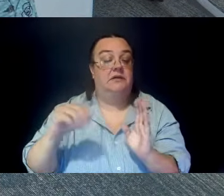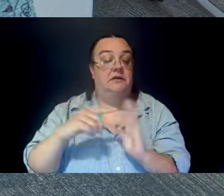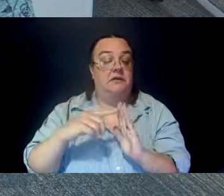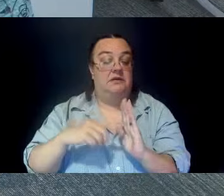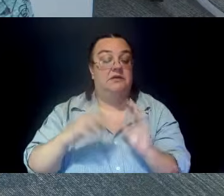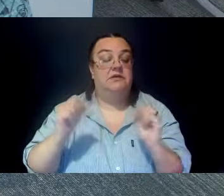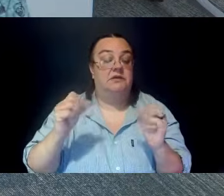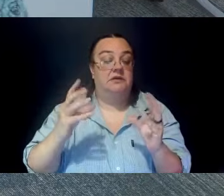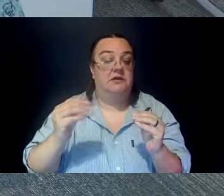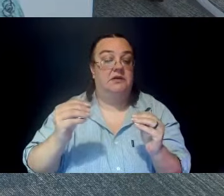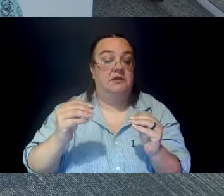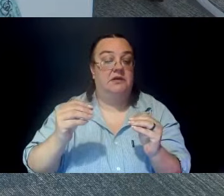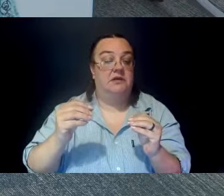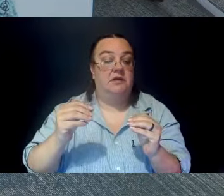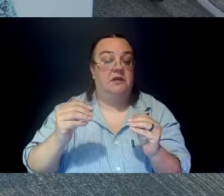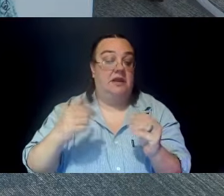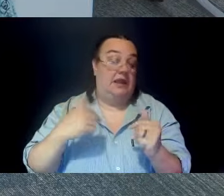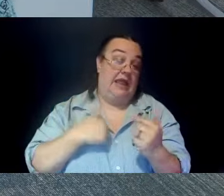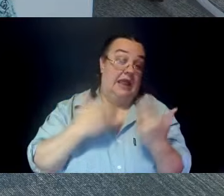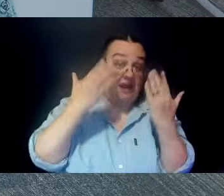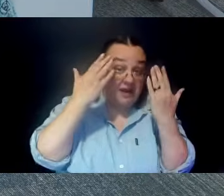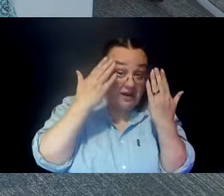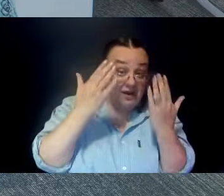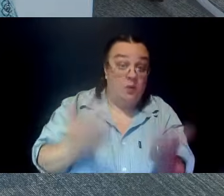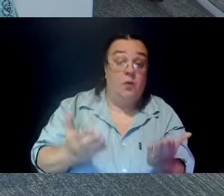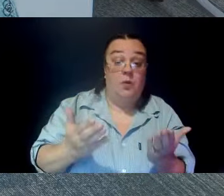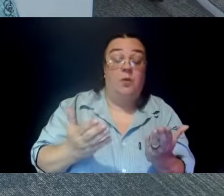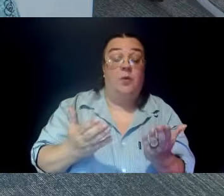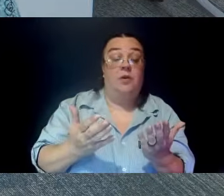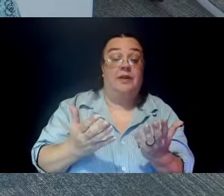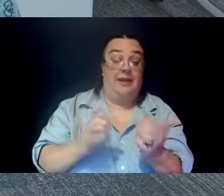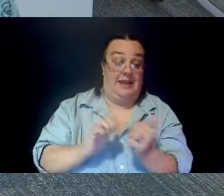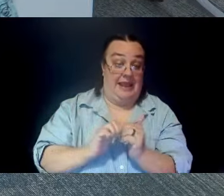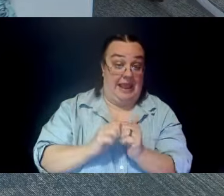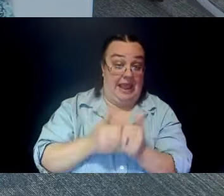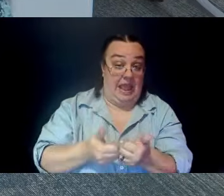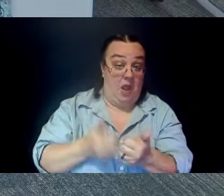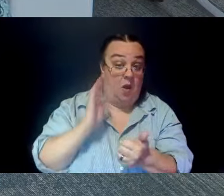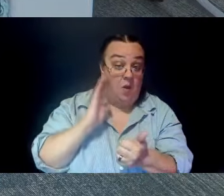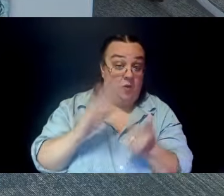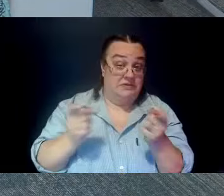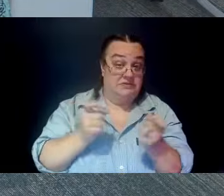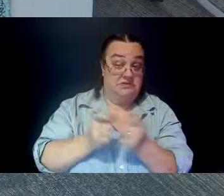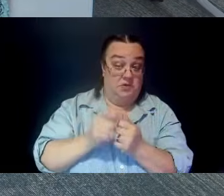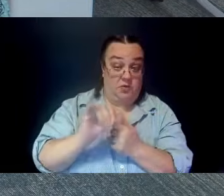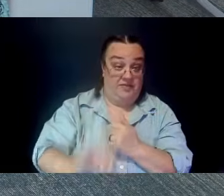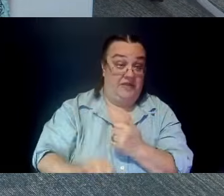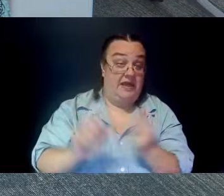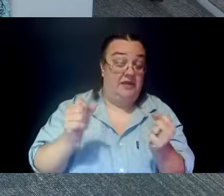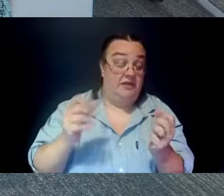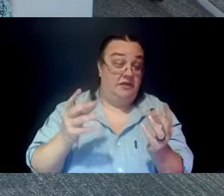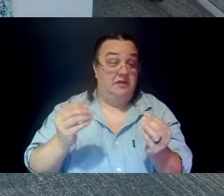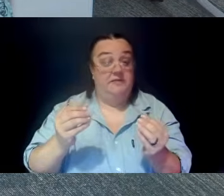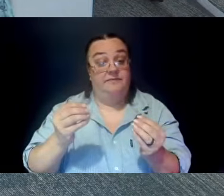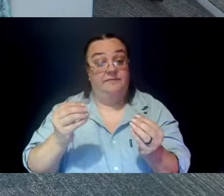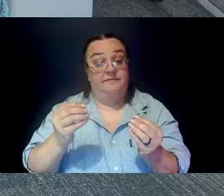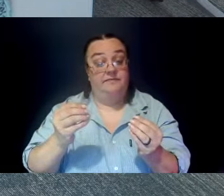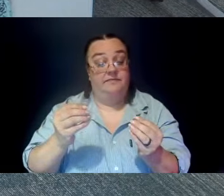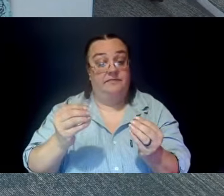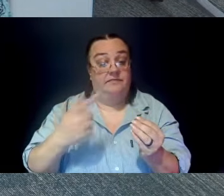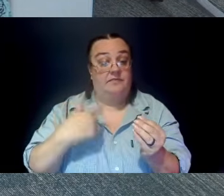So I don't know how we're going to deal with that. So